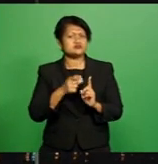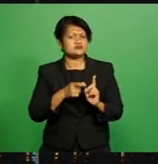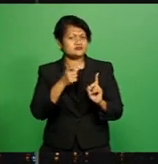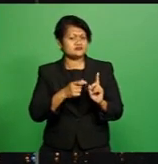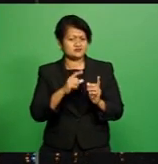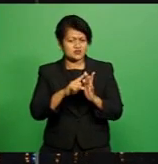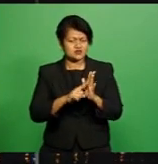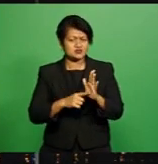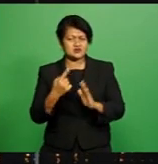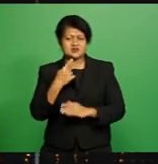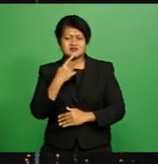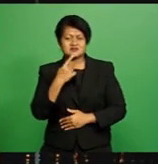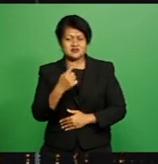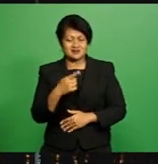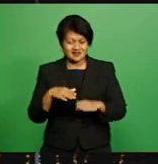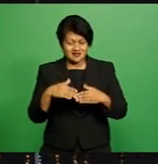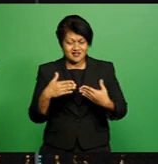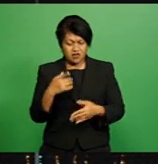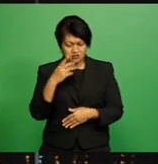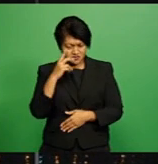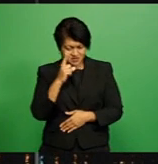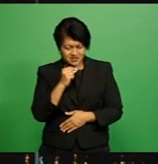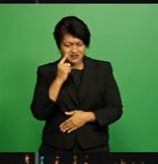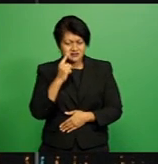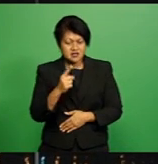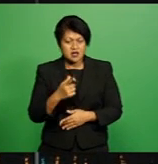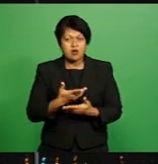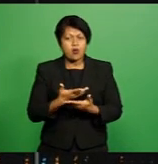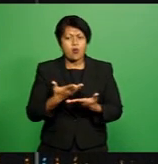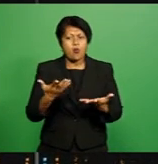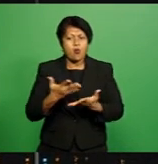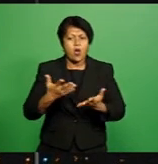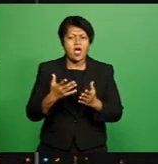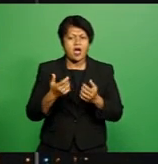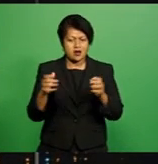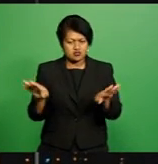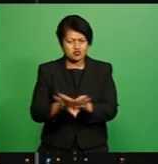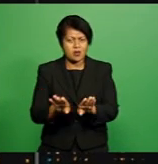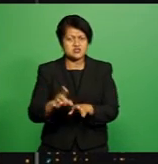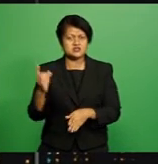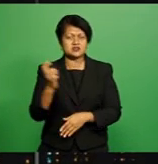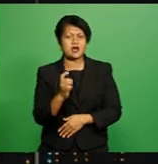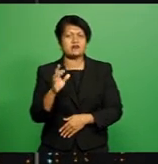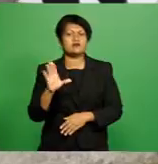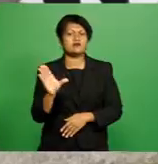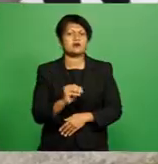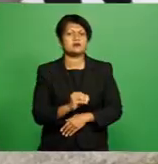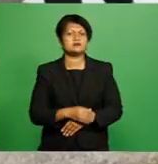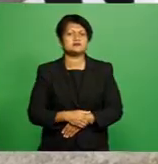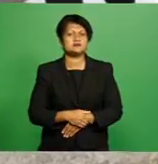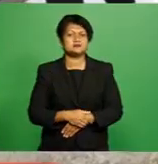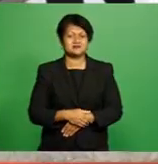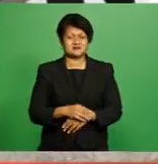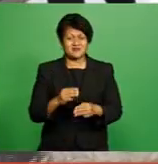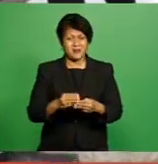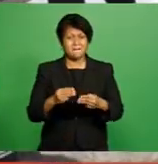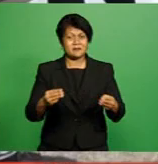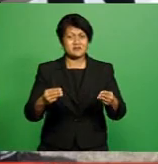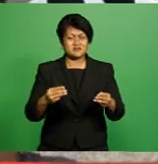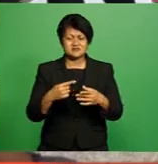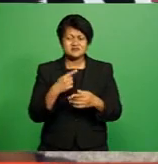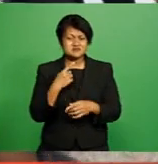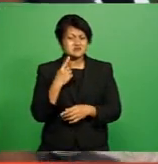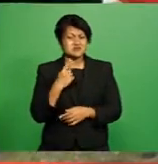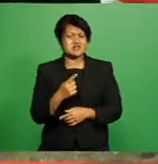will help them identify the direction in which the waste came from. Dipesh Kumar reports. Materials such as rusted irons,